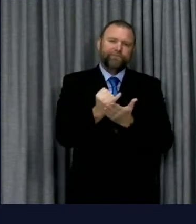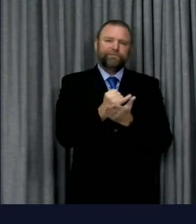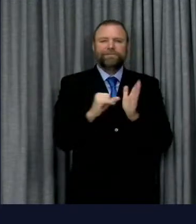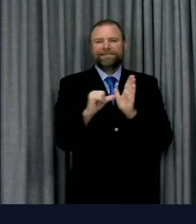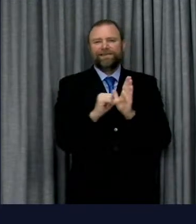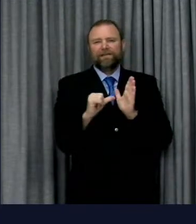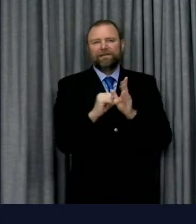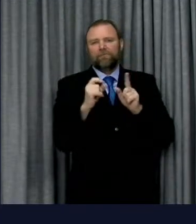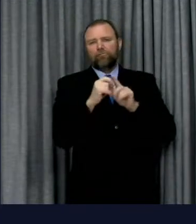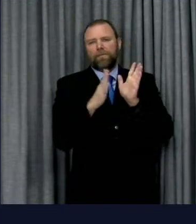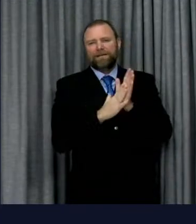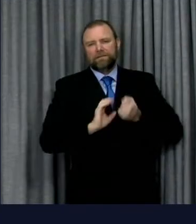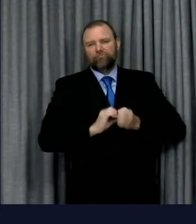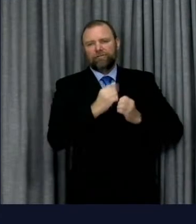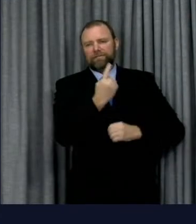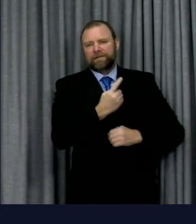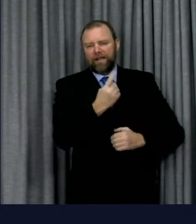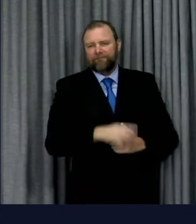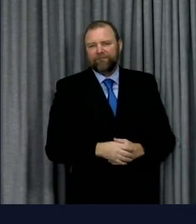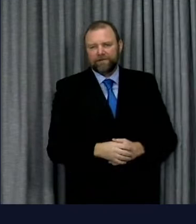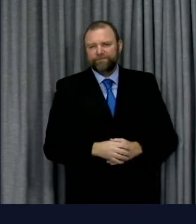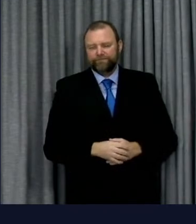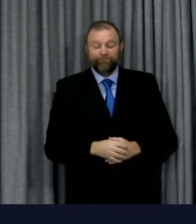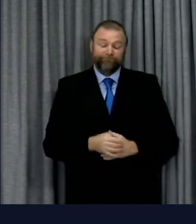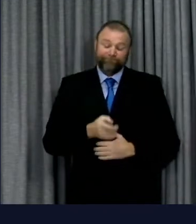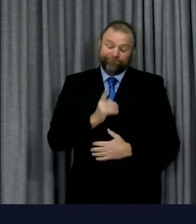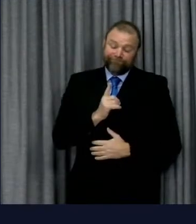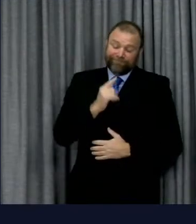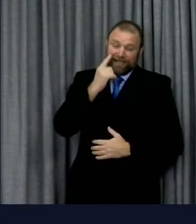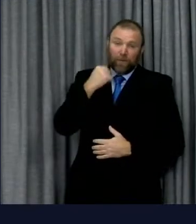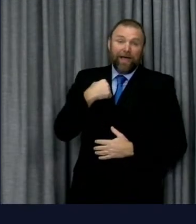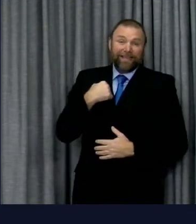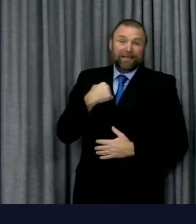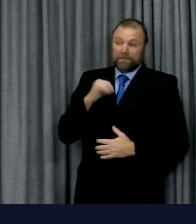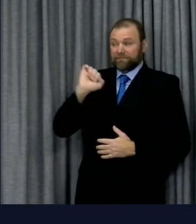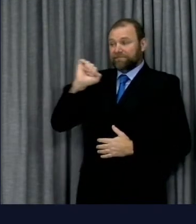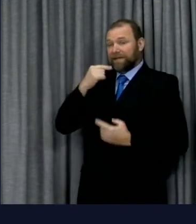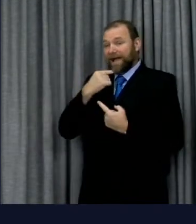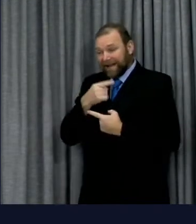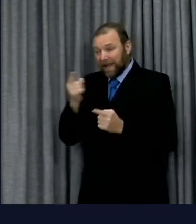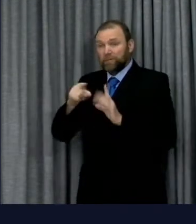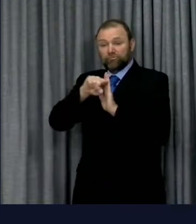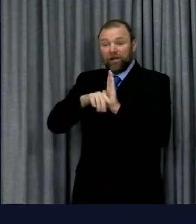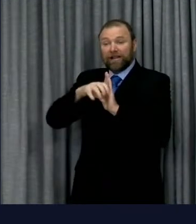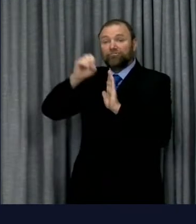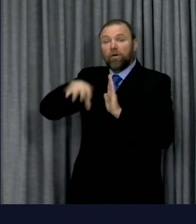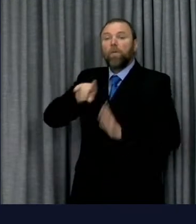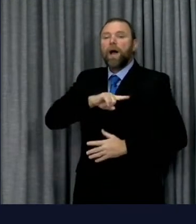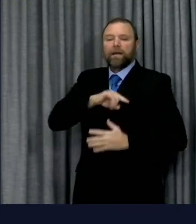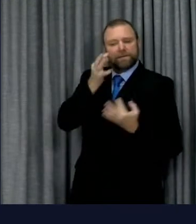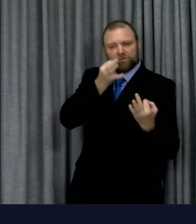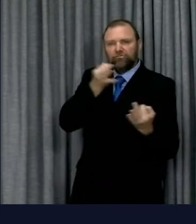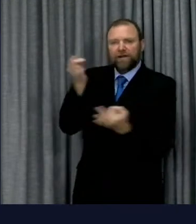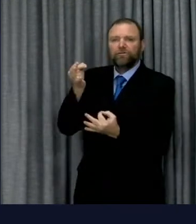has created for himself. And that's what I believe lies behind the announcements that we've seen this week.